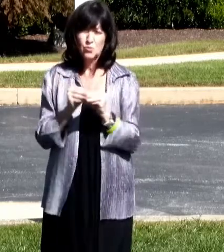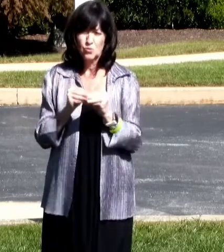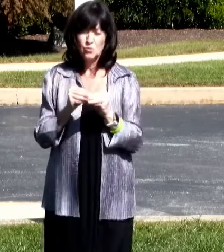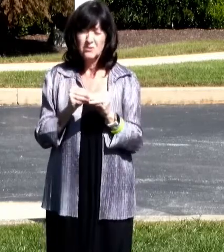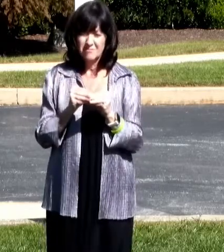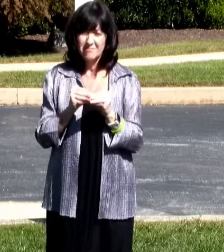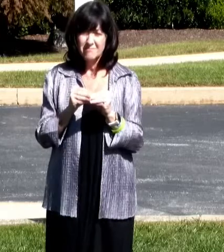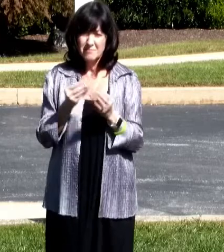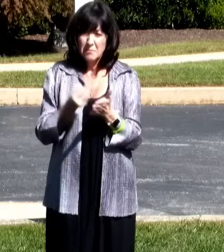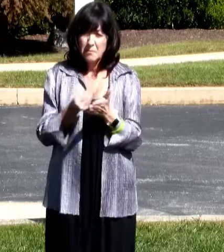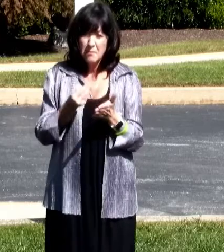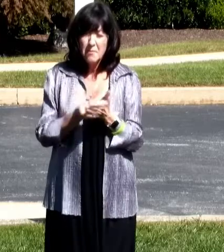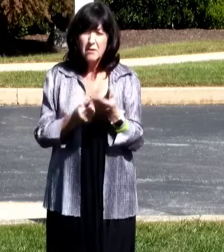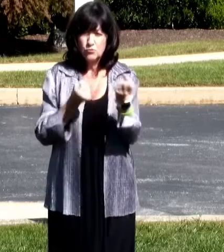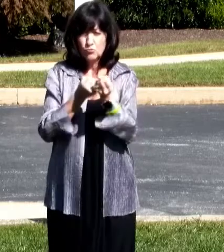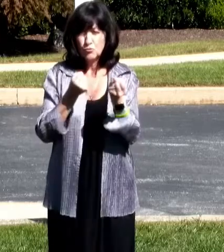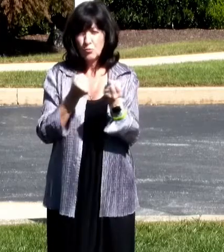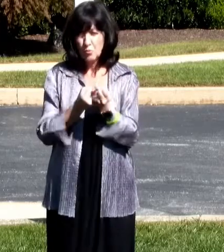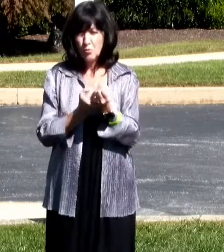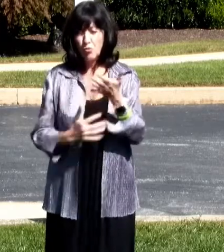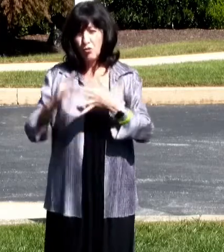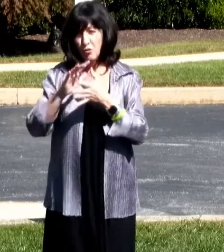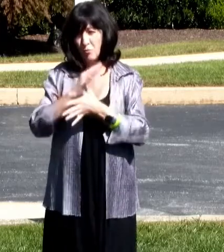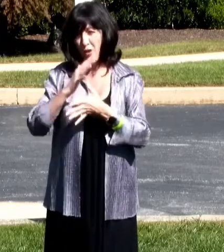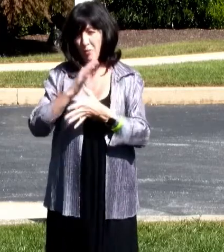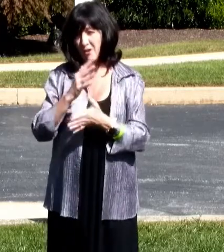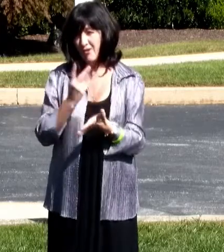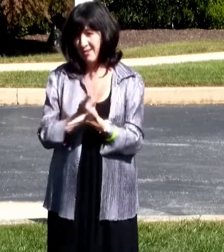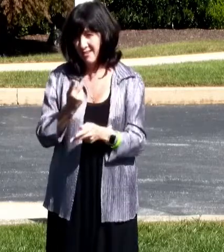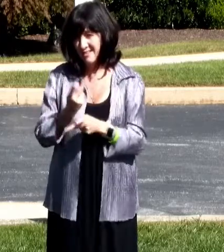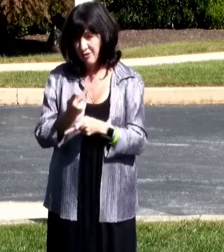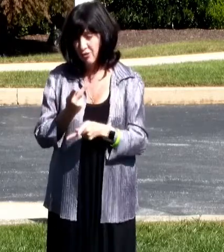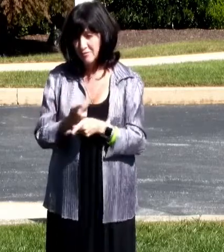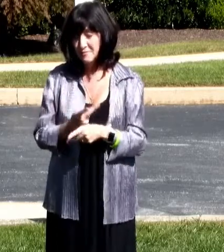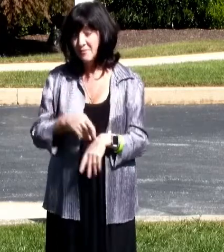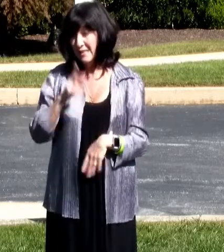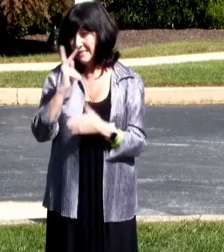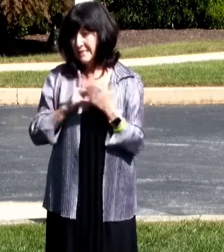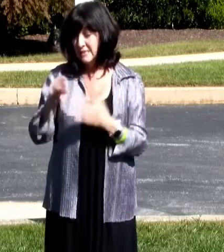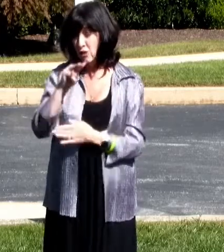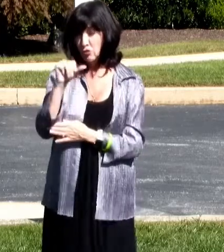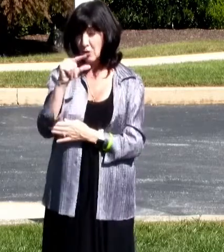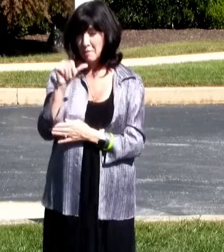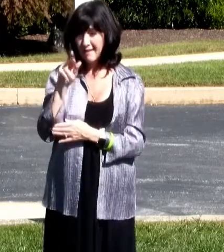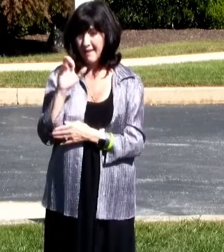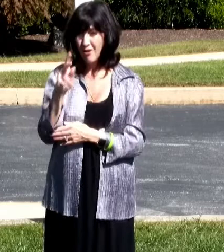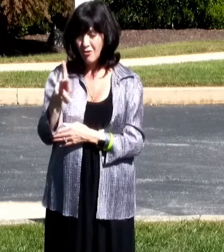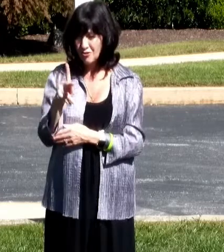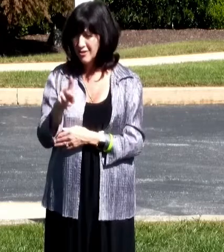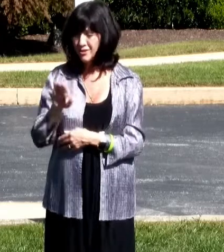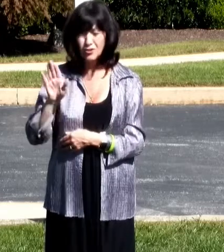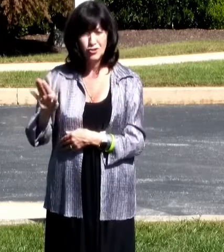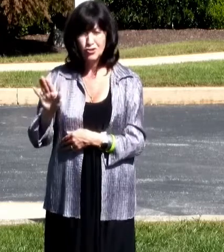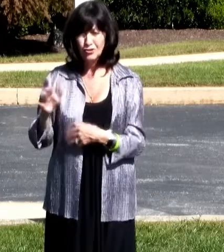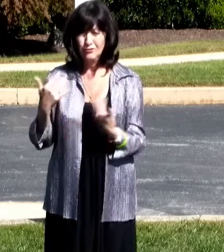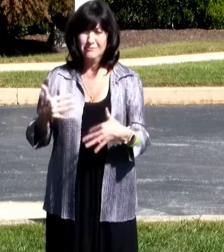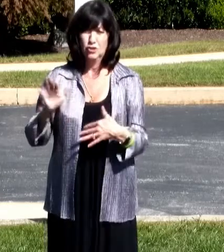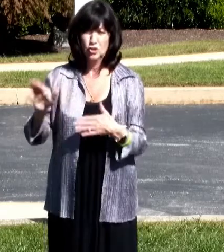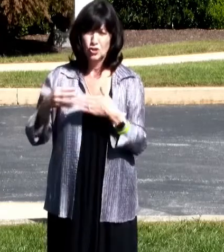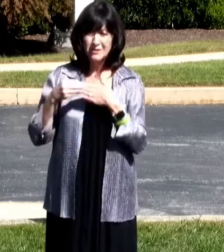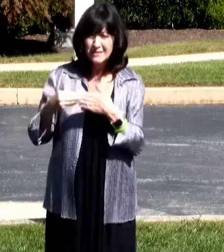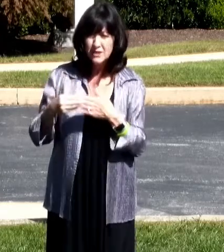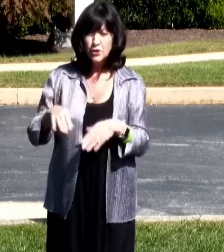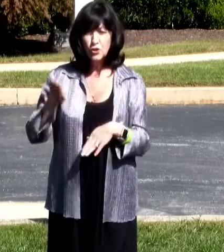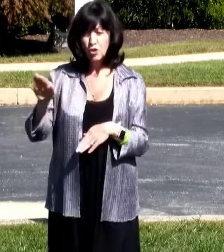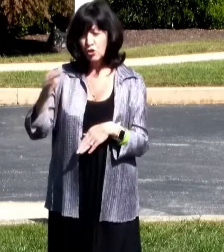might not have been able to do that as much if his health secretary, Secretary Molly McGarrick, was not such a tremendous person, leader,